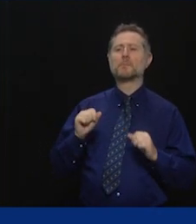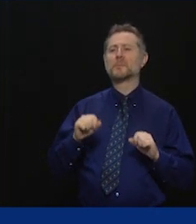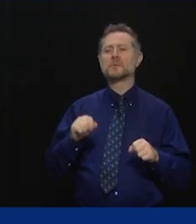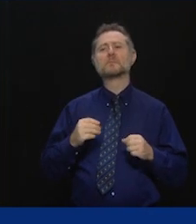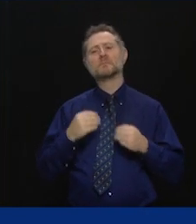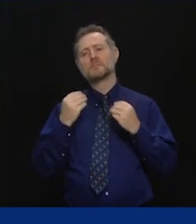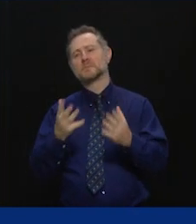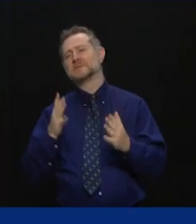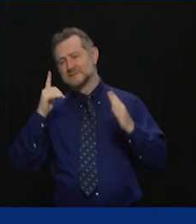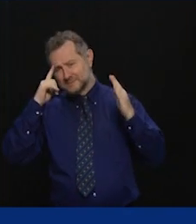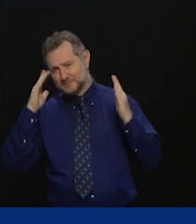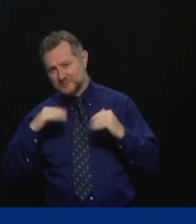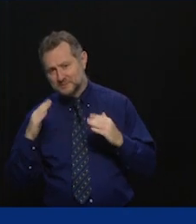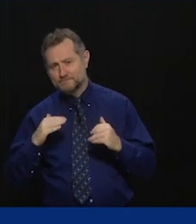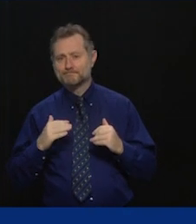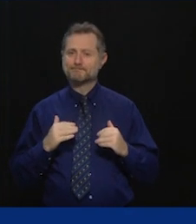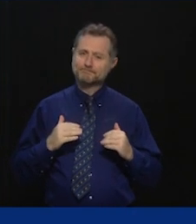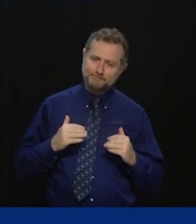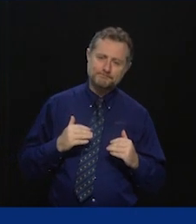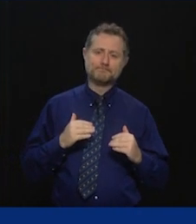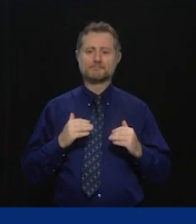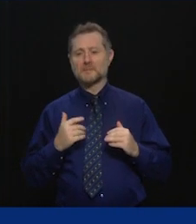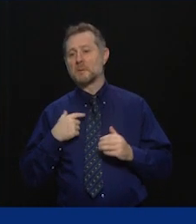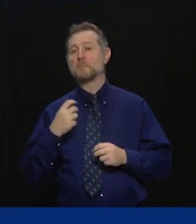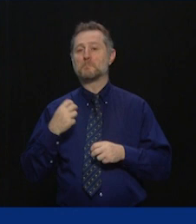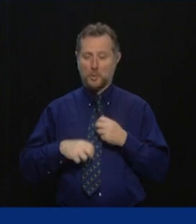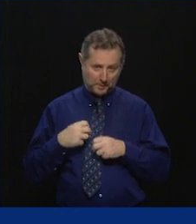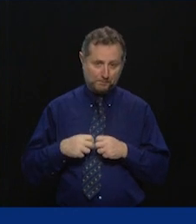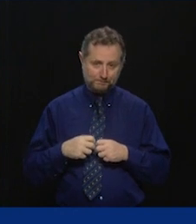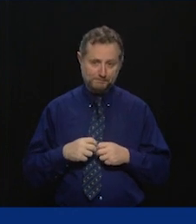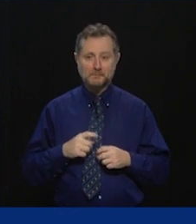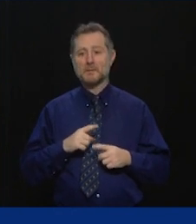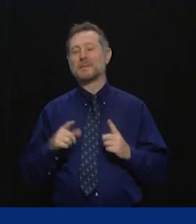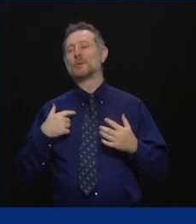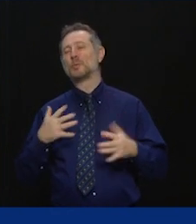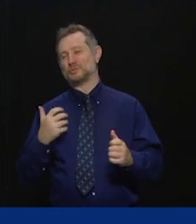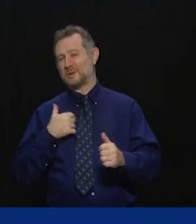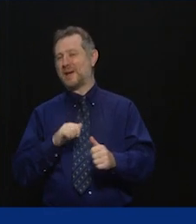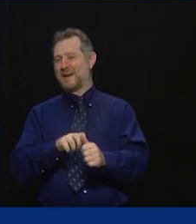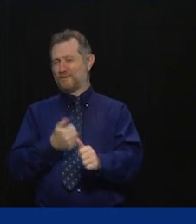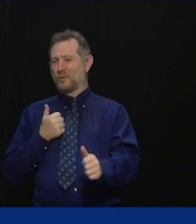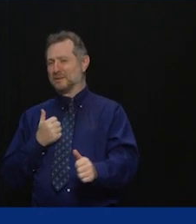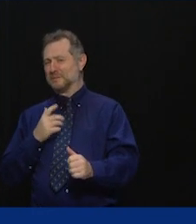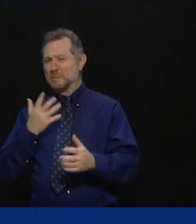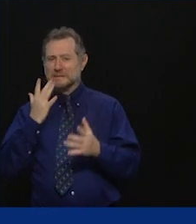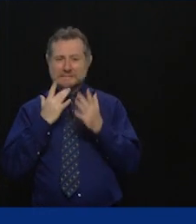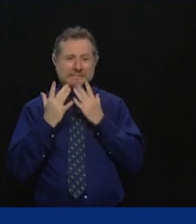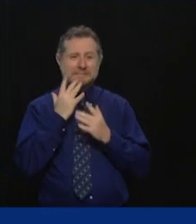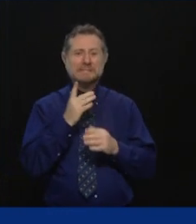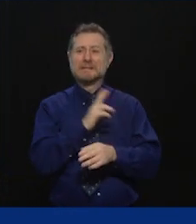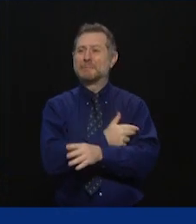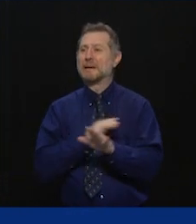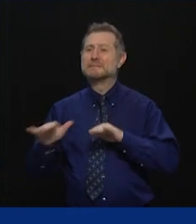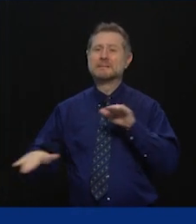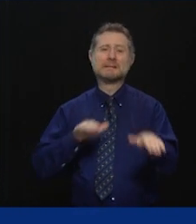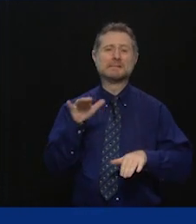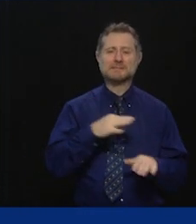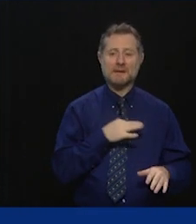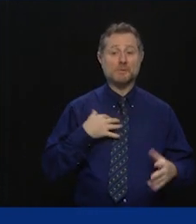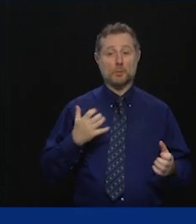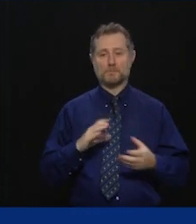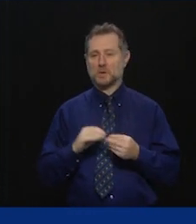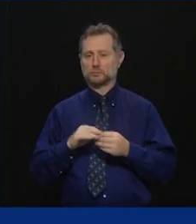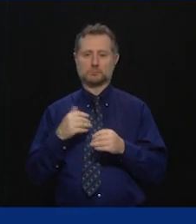anticipation, but this can be 100% averted. I'm saying that now. I hope I don't have to say it again, because it would